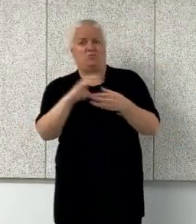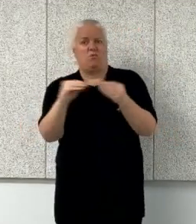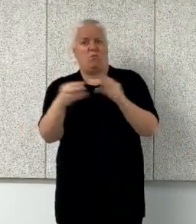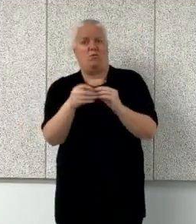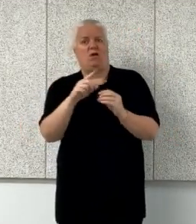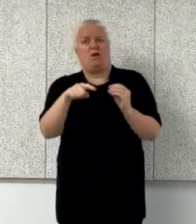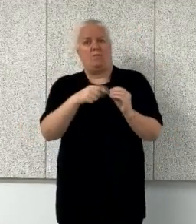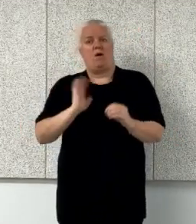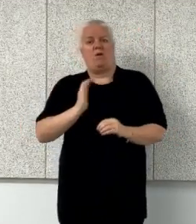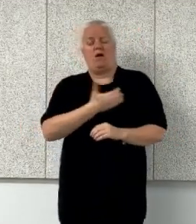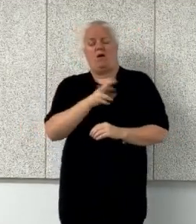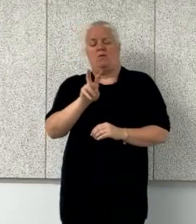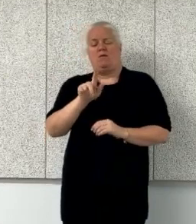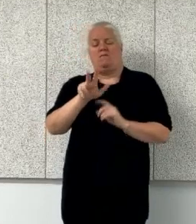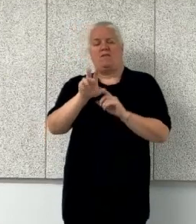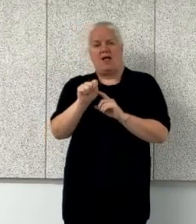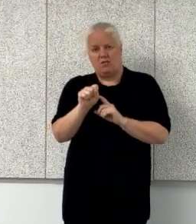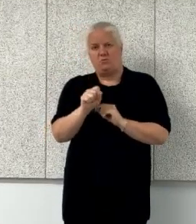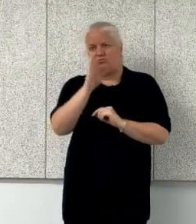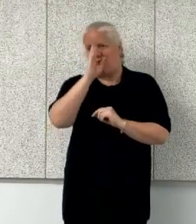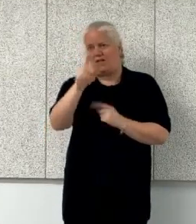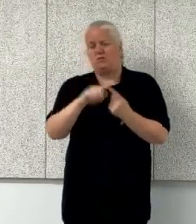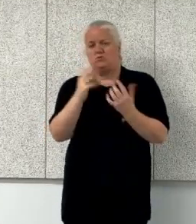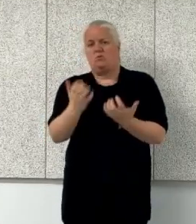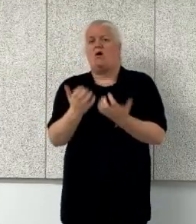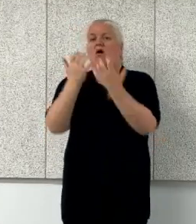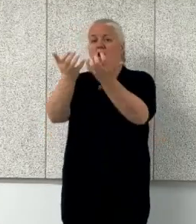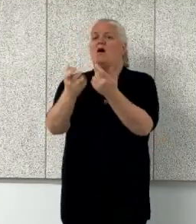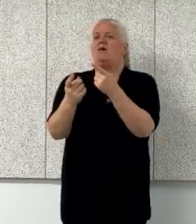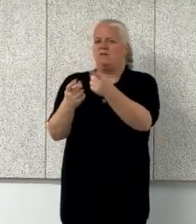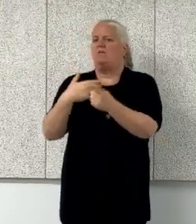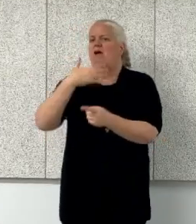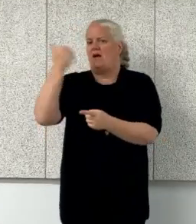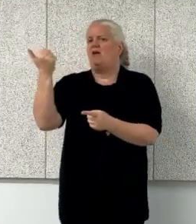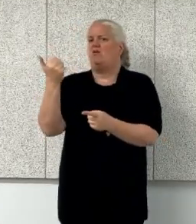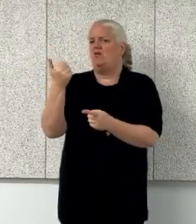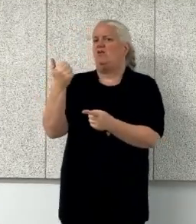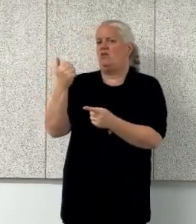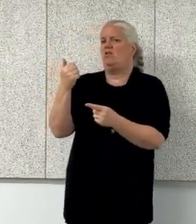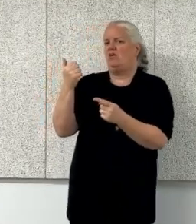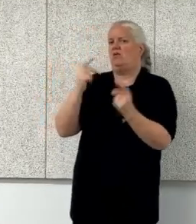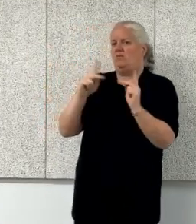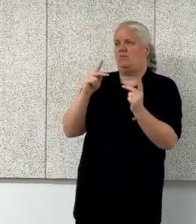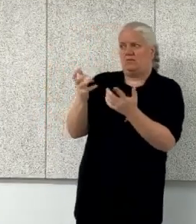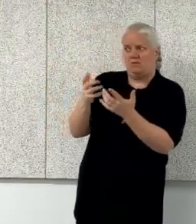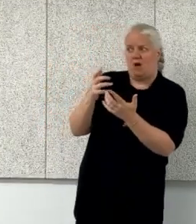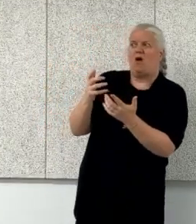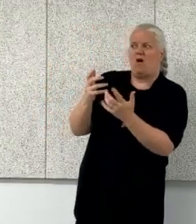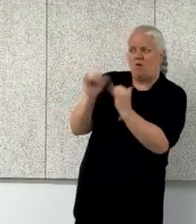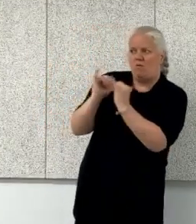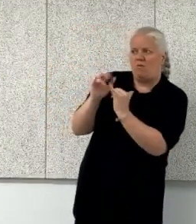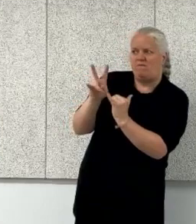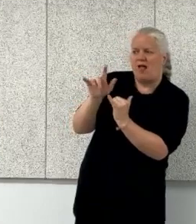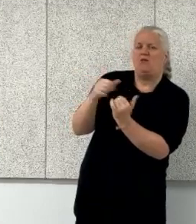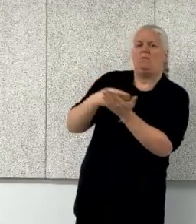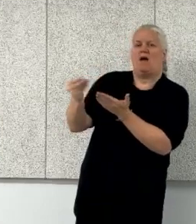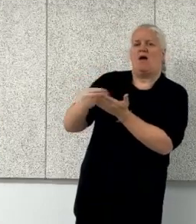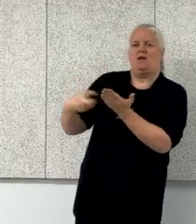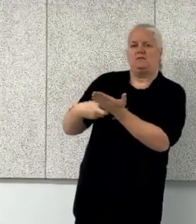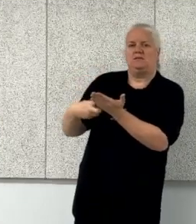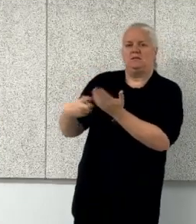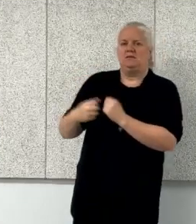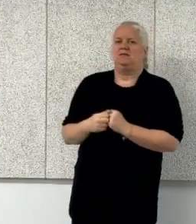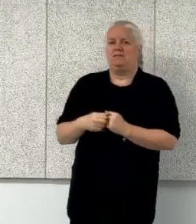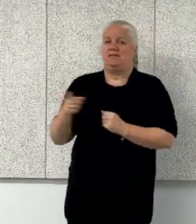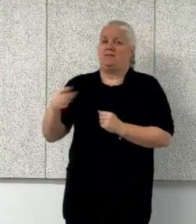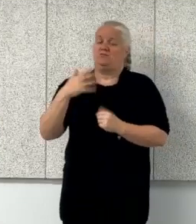that there was a real need and a real eye opener for a lot of institutions to see that where the opportunity was for contributed